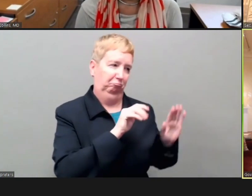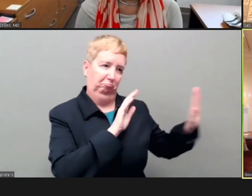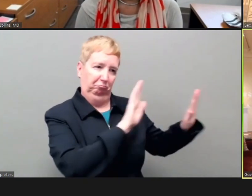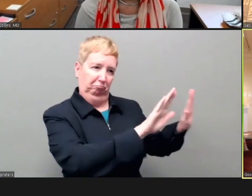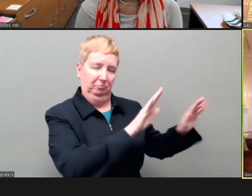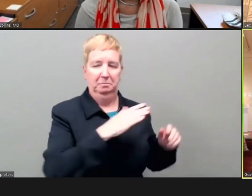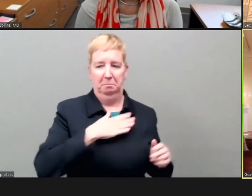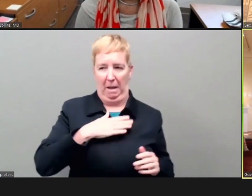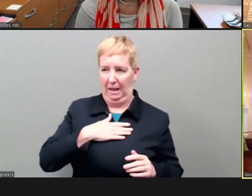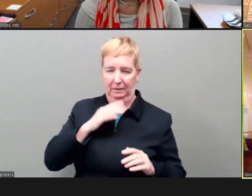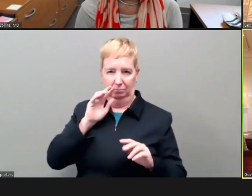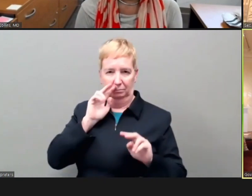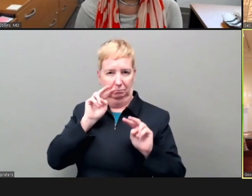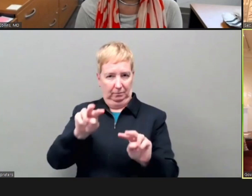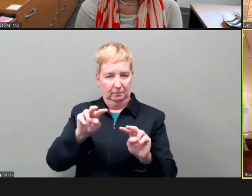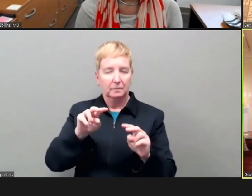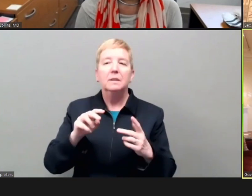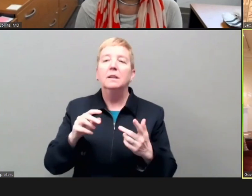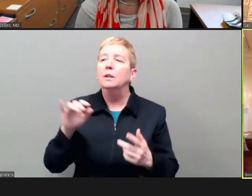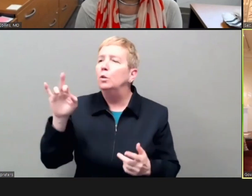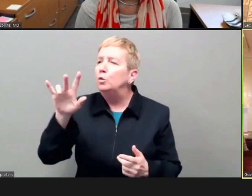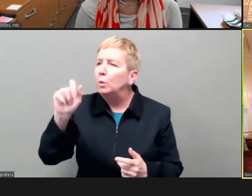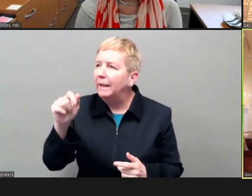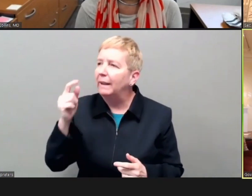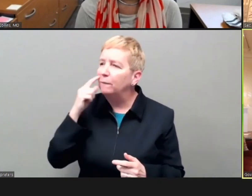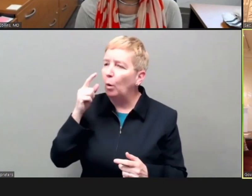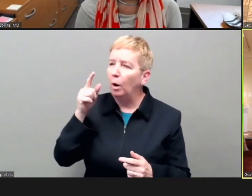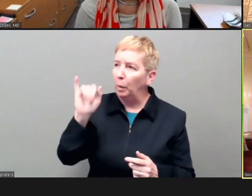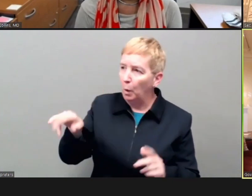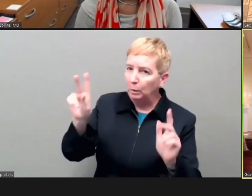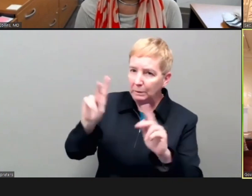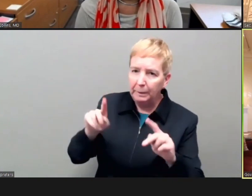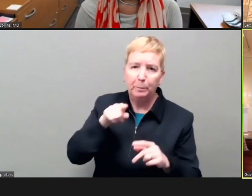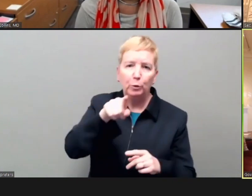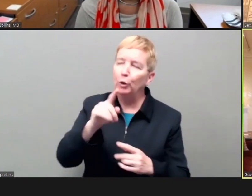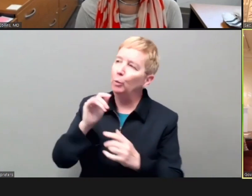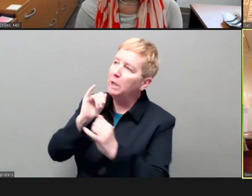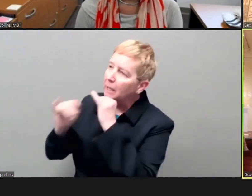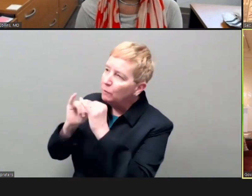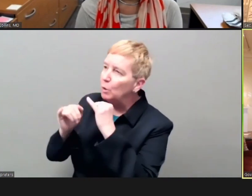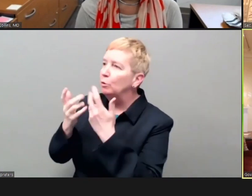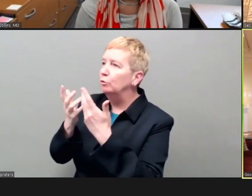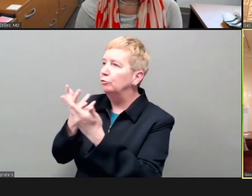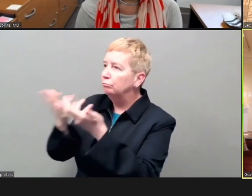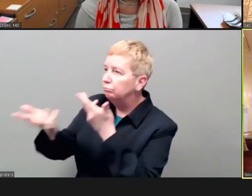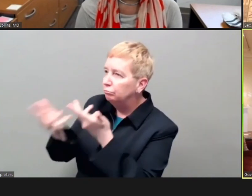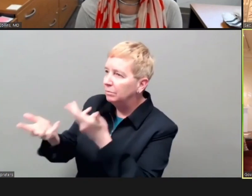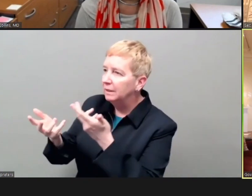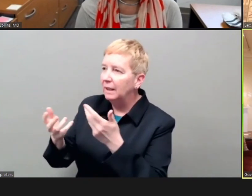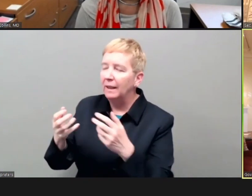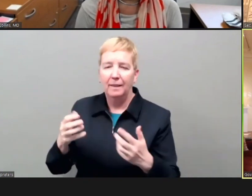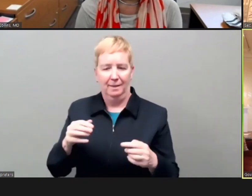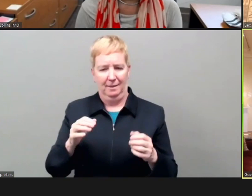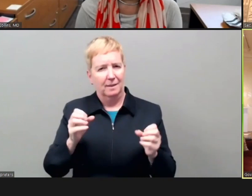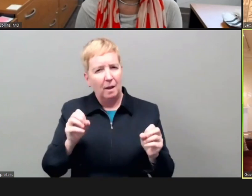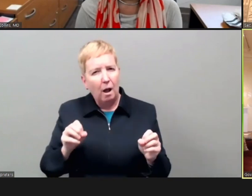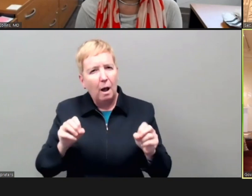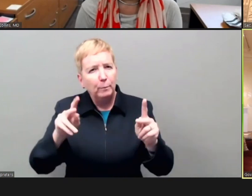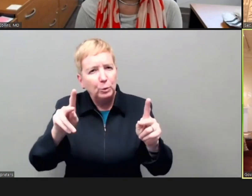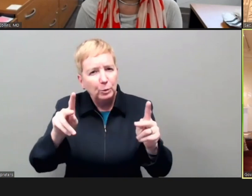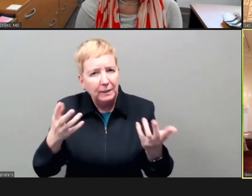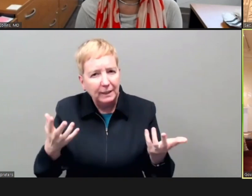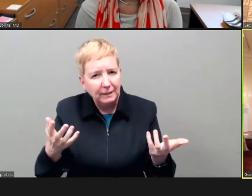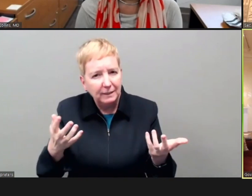but Julia, for folks that you interview and talk to, you know, the opportunities as we do the